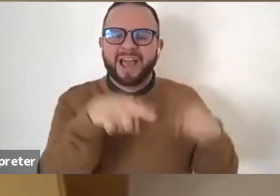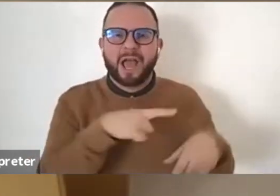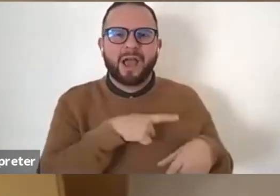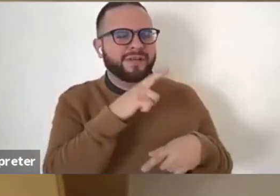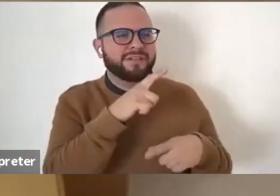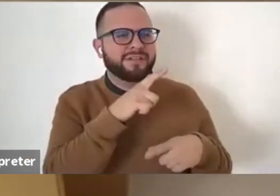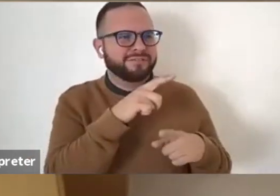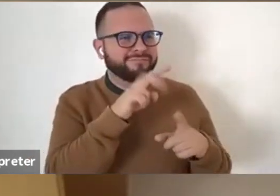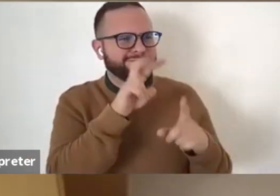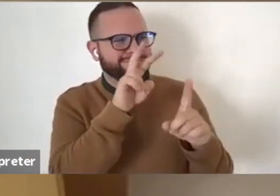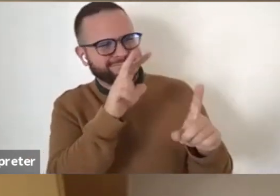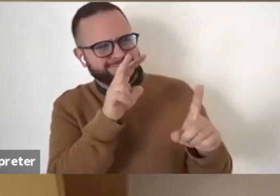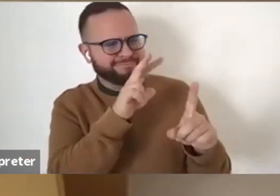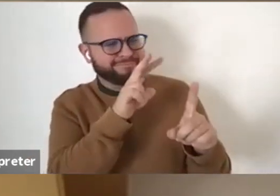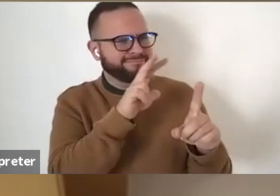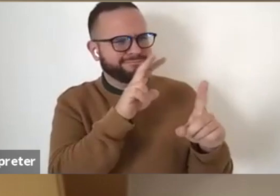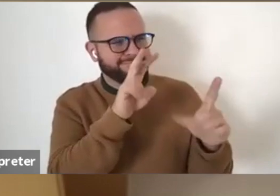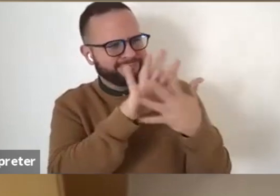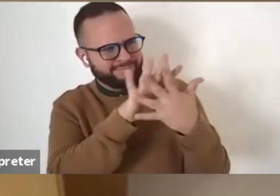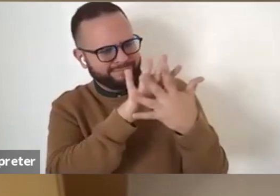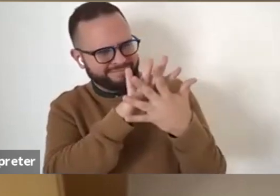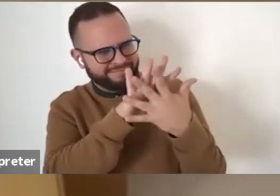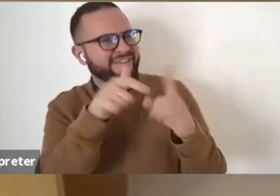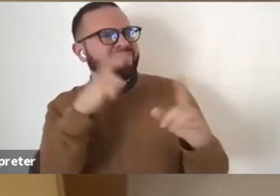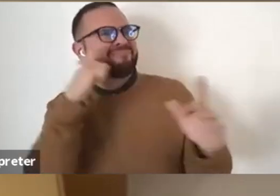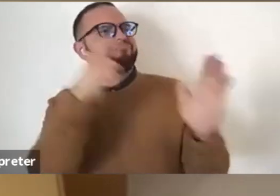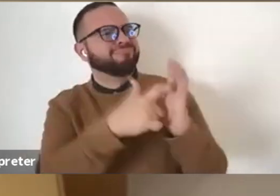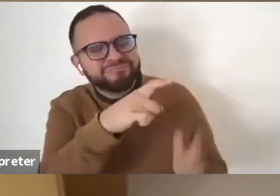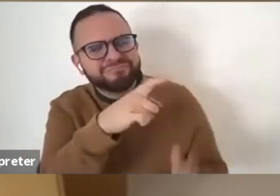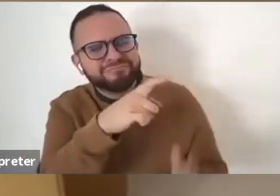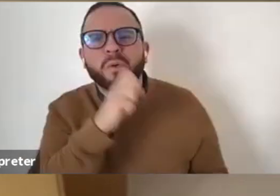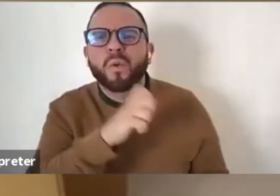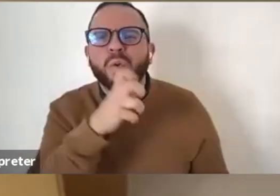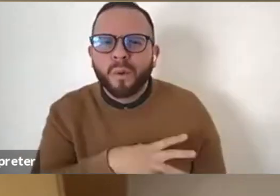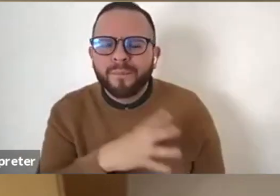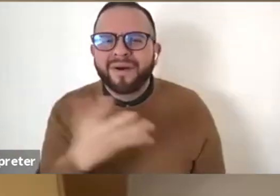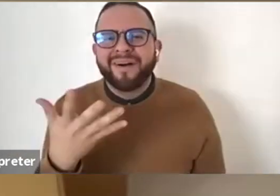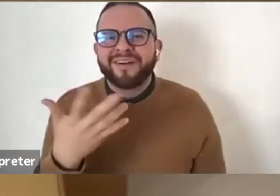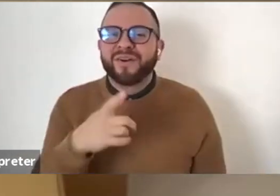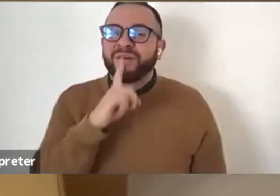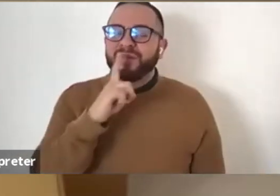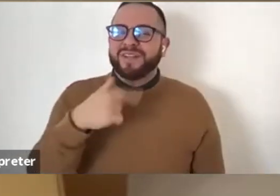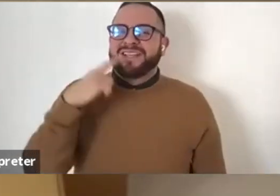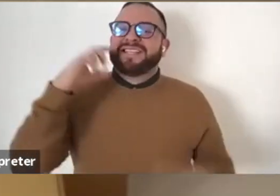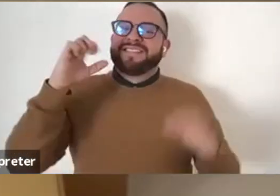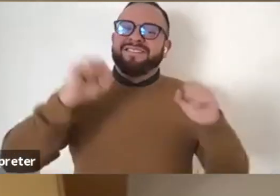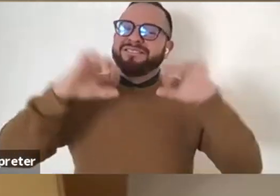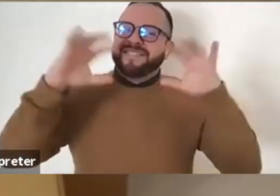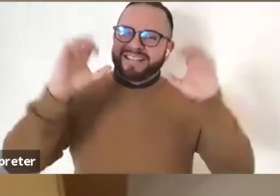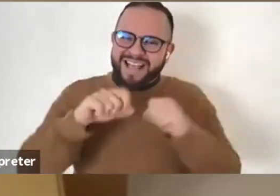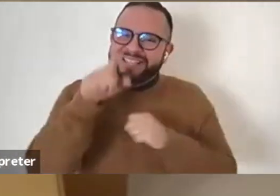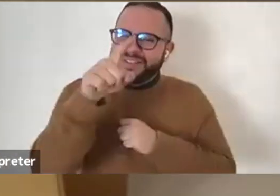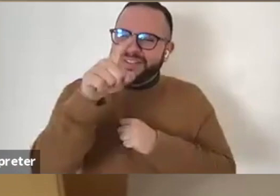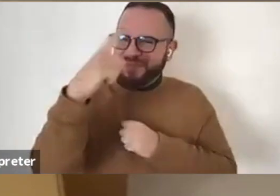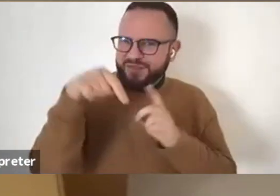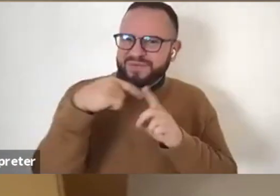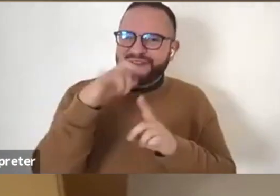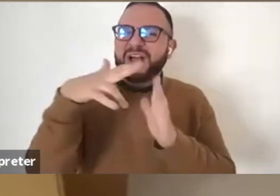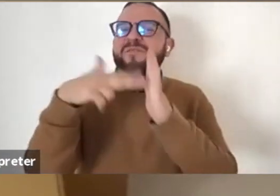and you can recognize it's an old woman. So it's really fantastic that you thought about that painter.